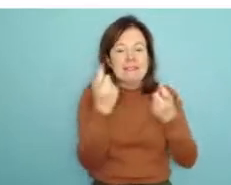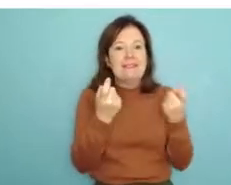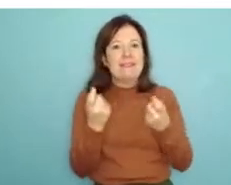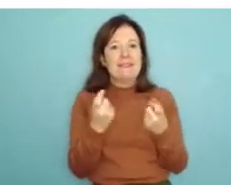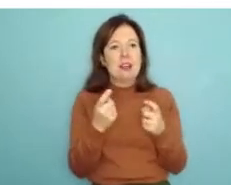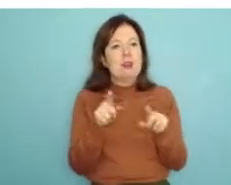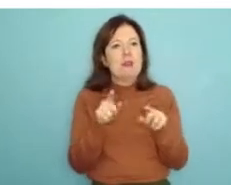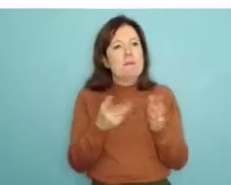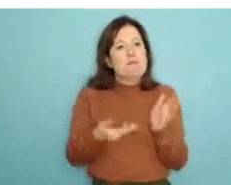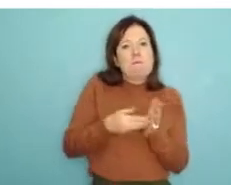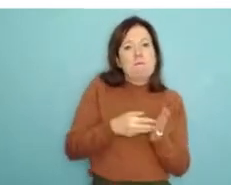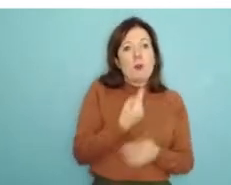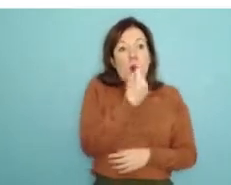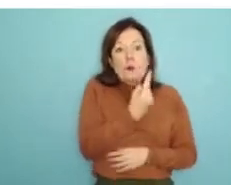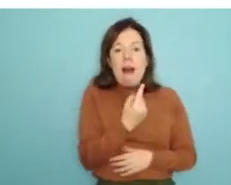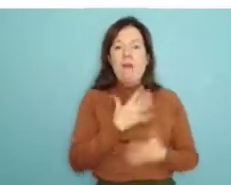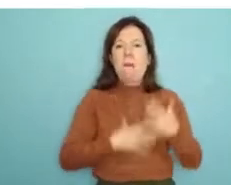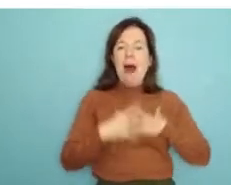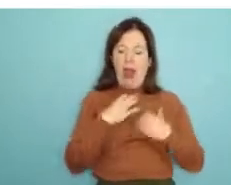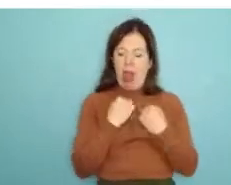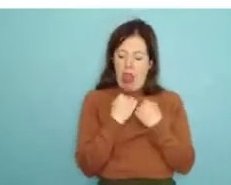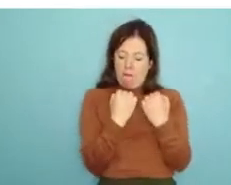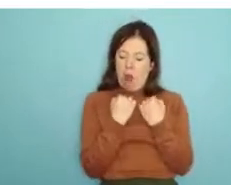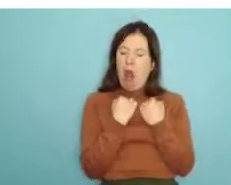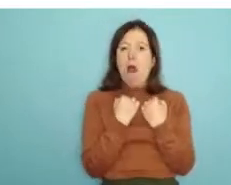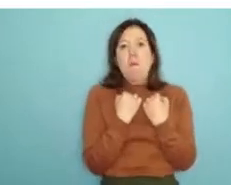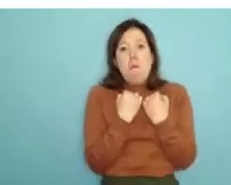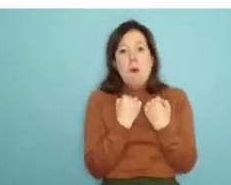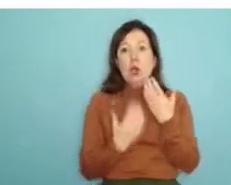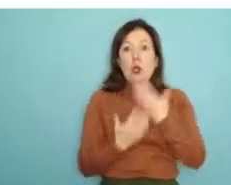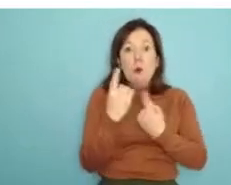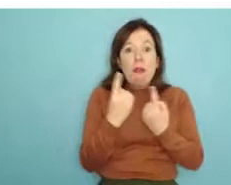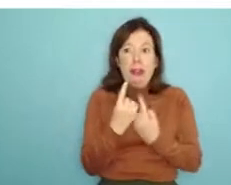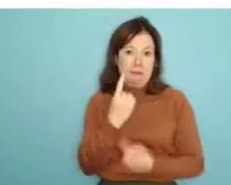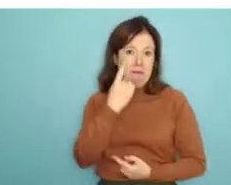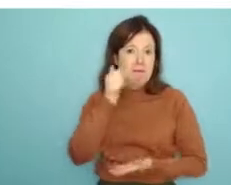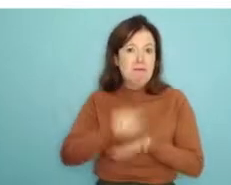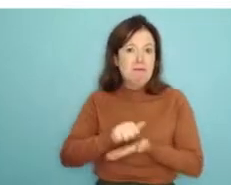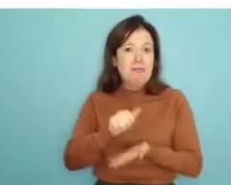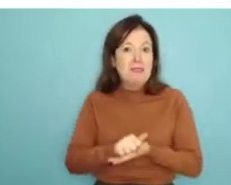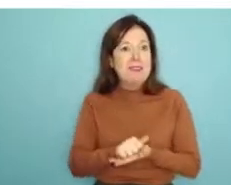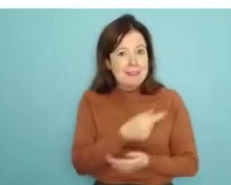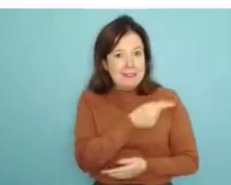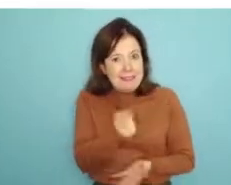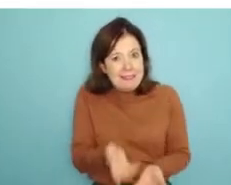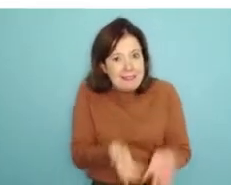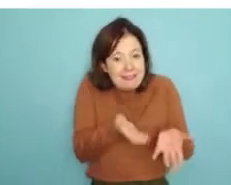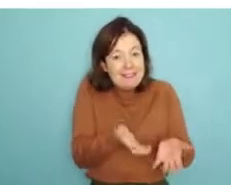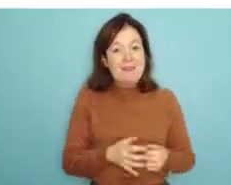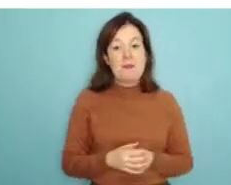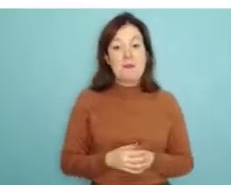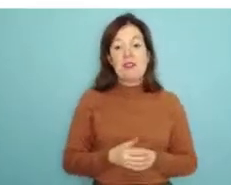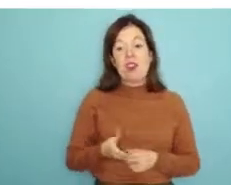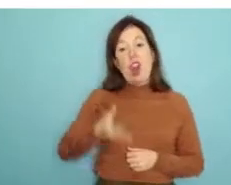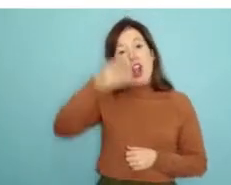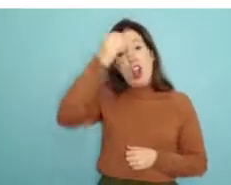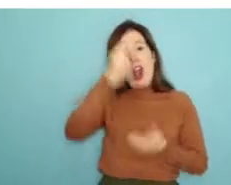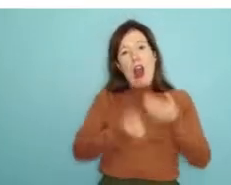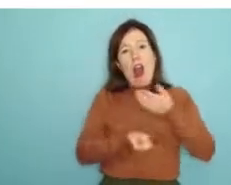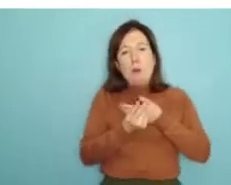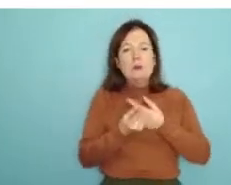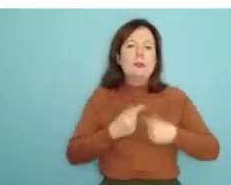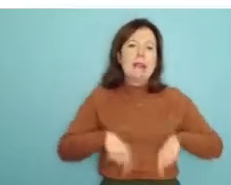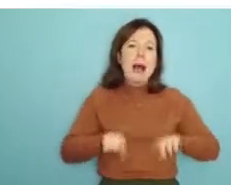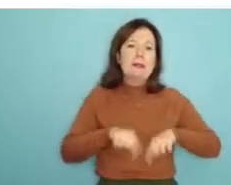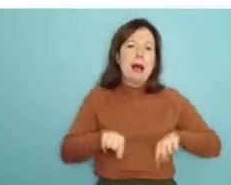try something different and see what happens. And remembering that learning opportunities are really varied, and you don't need to do a